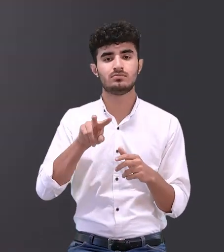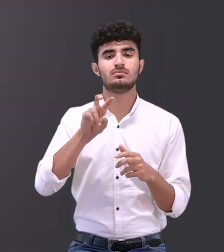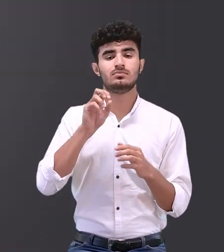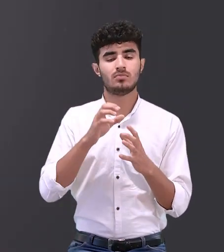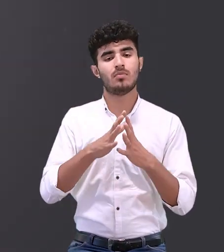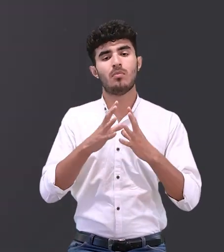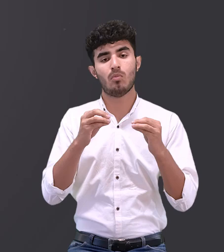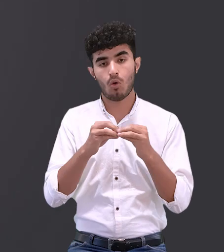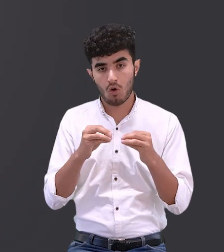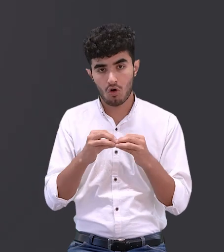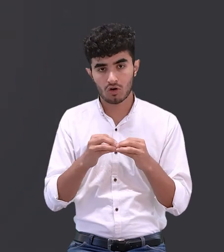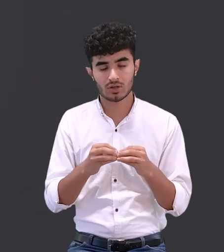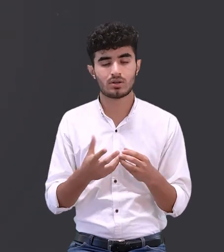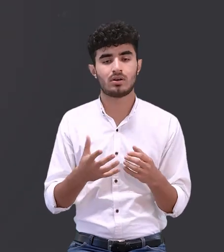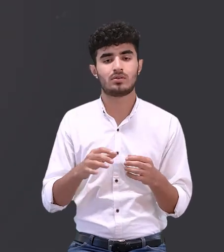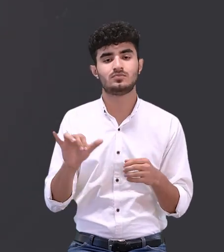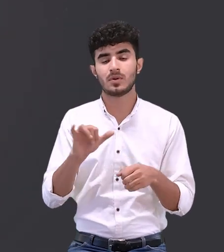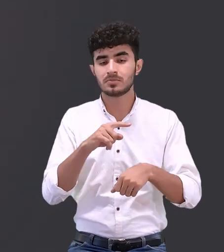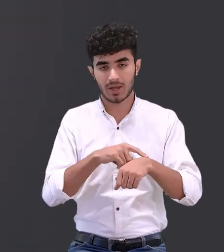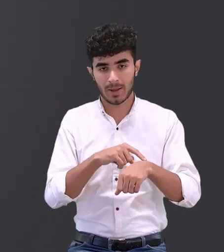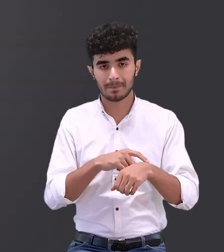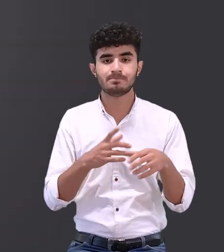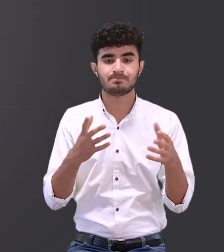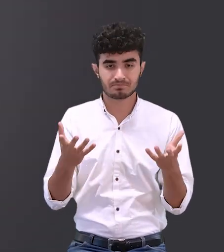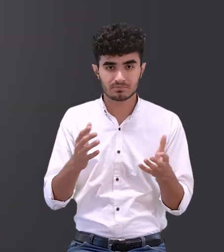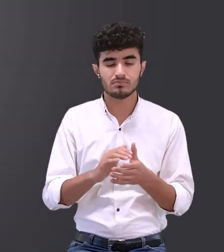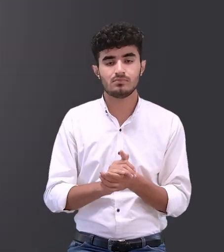that you would in the same amount of time,